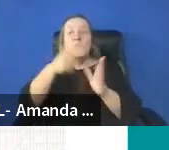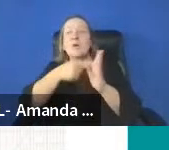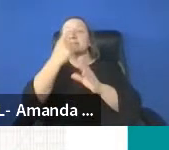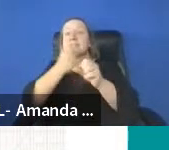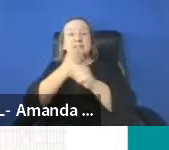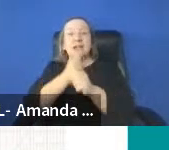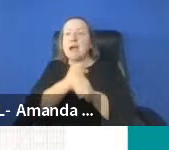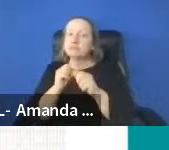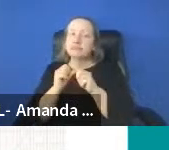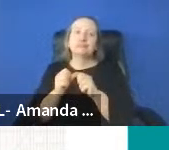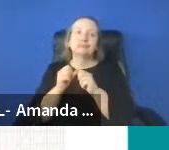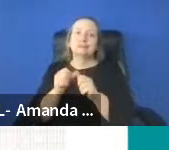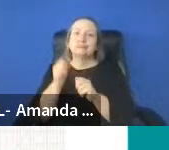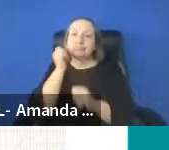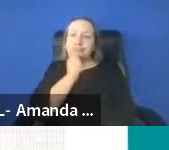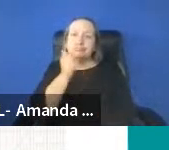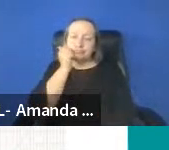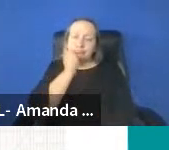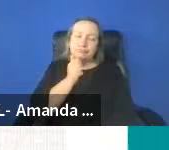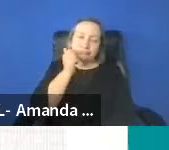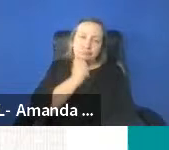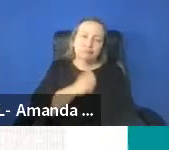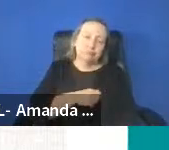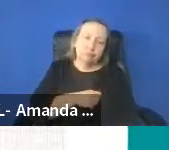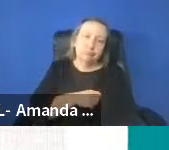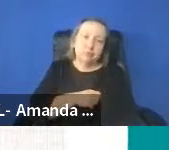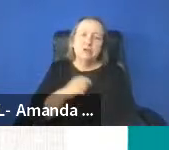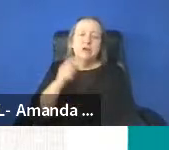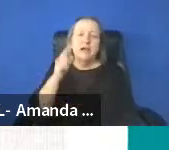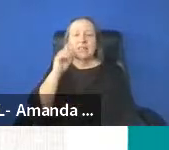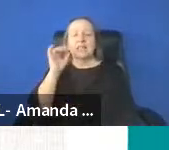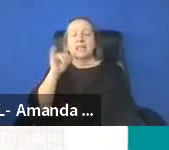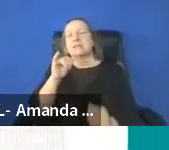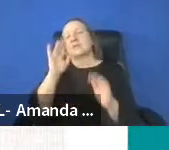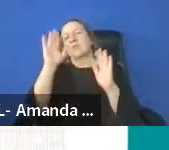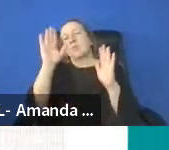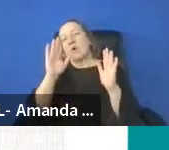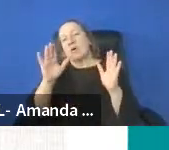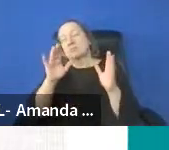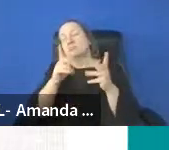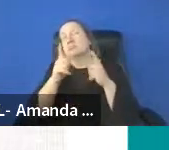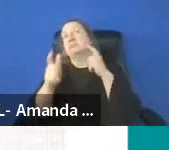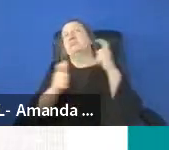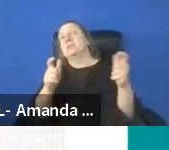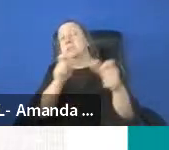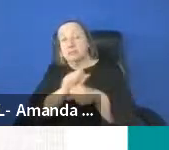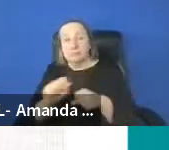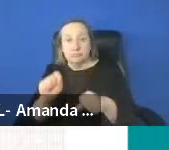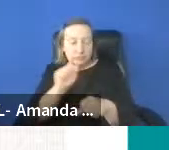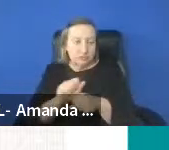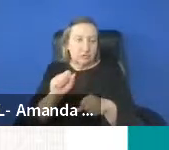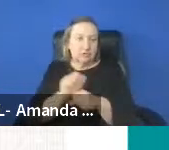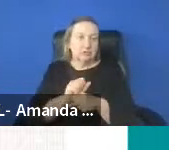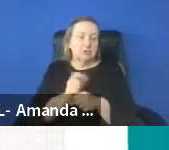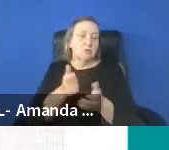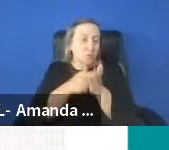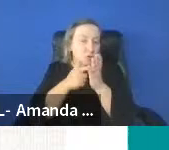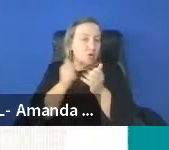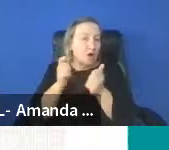So I think this is just a tremendous effort. It requires